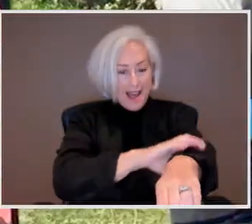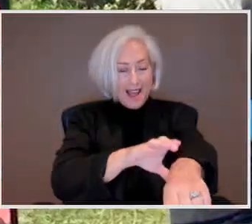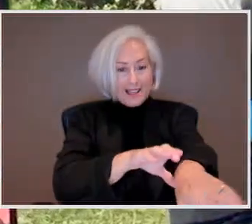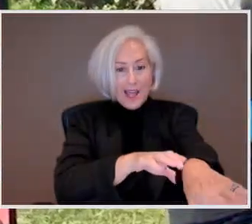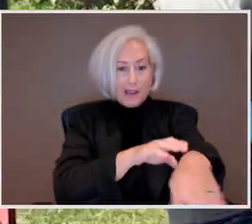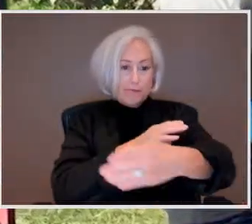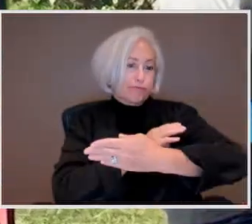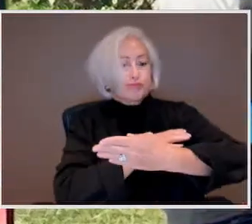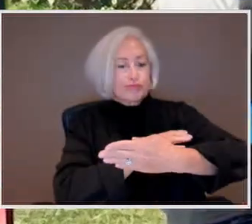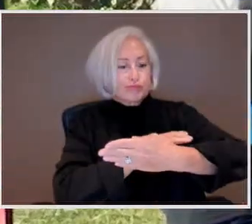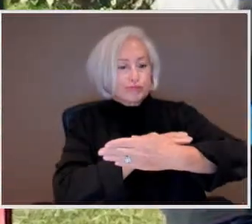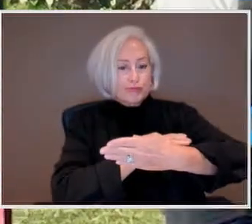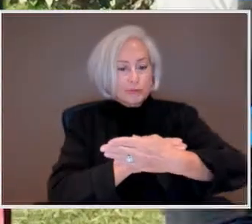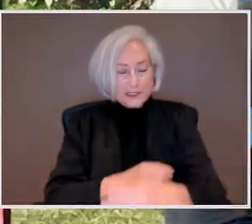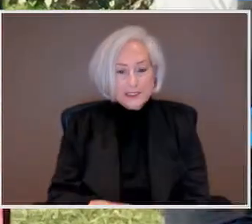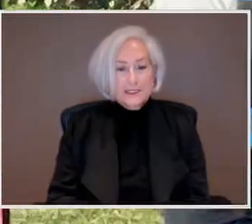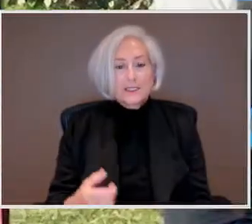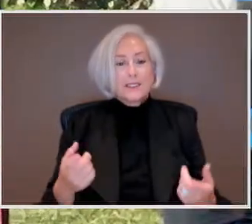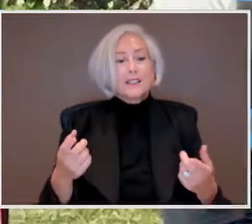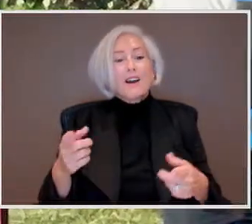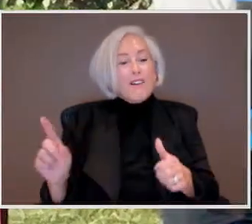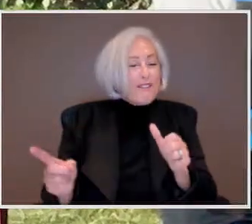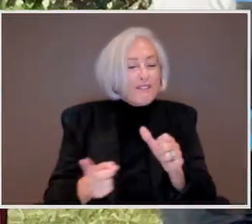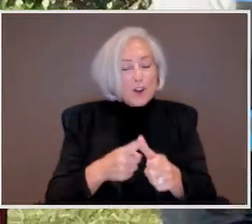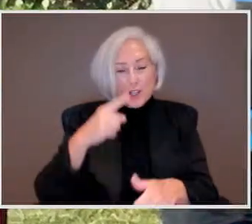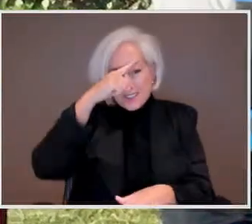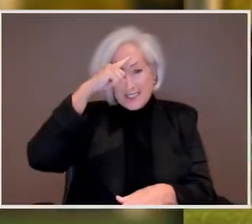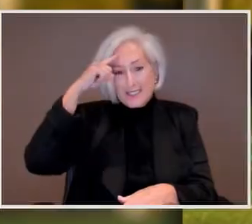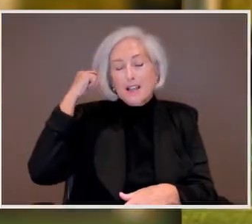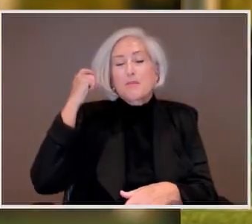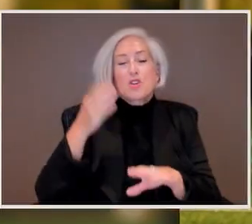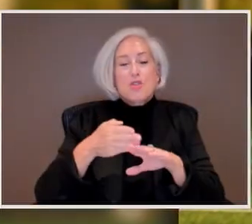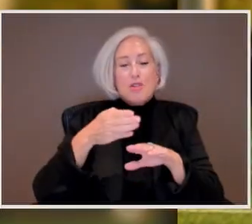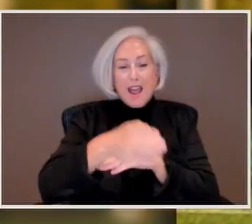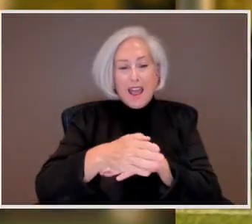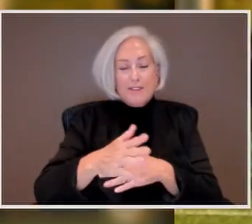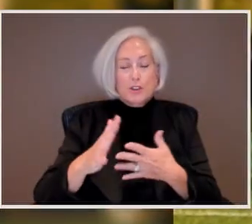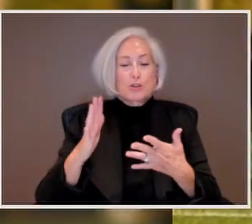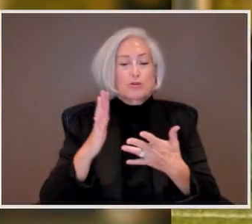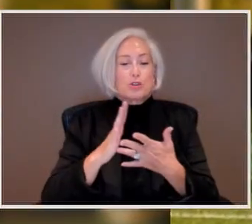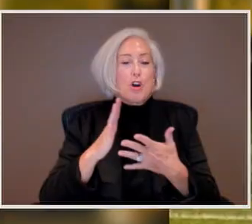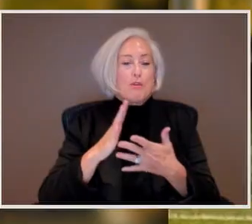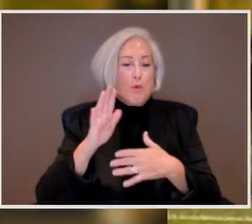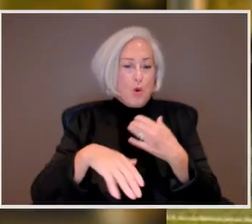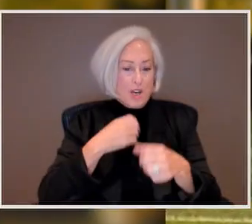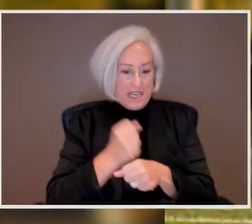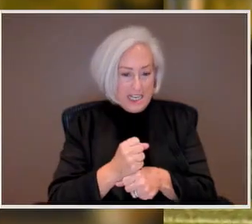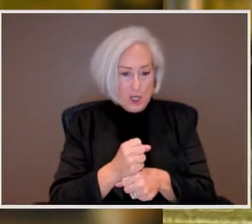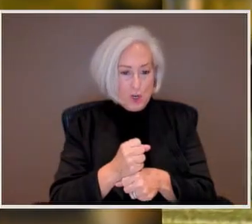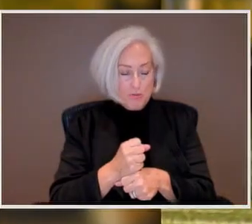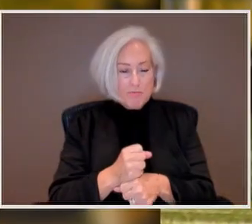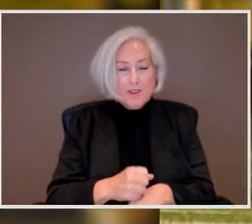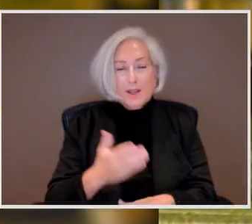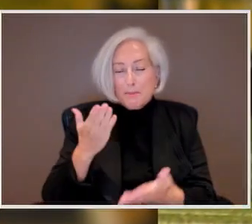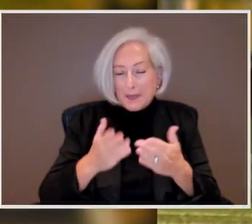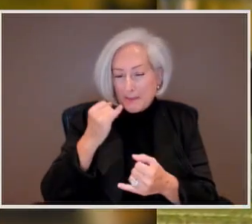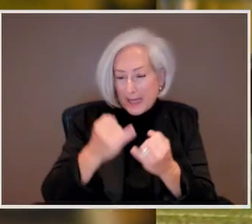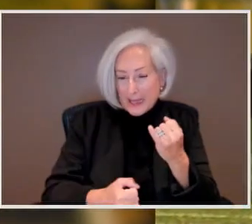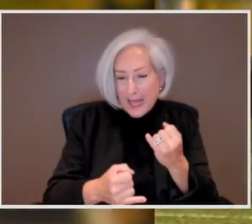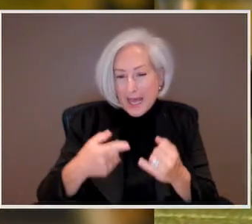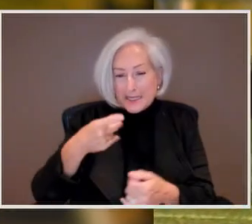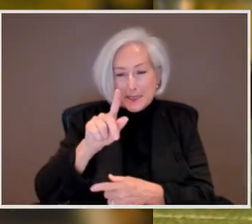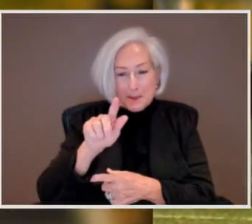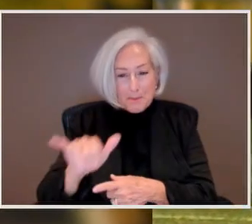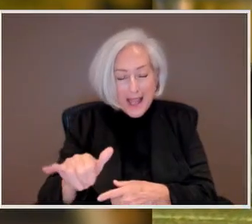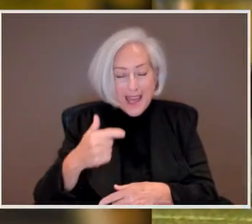the first summer football practice coming out of sophomore year. It might have been the last play of the day, so we had 2 or 3 minutes left. I jumped up,